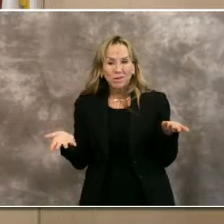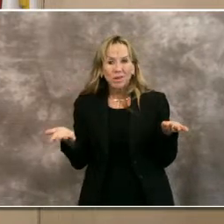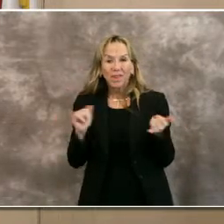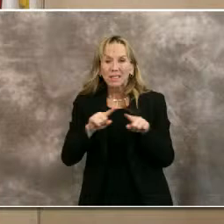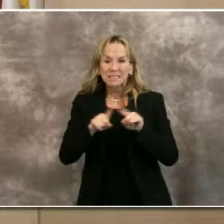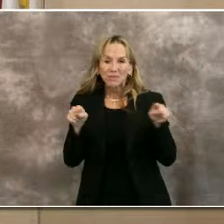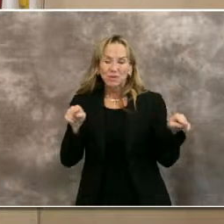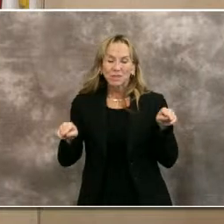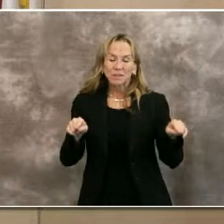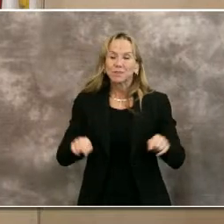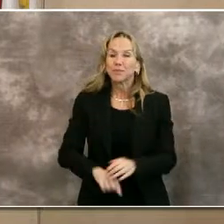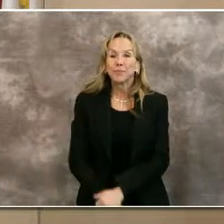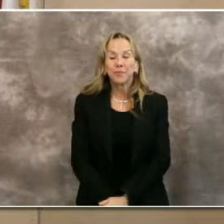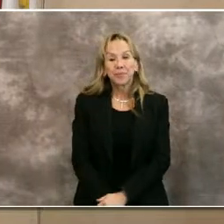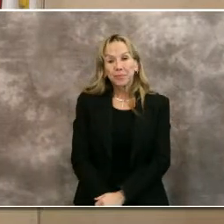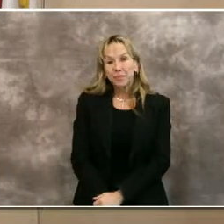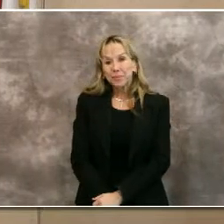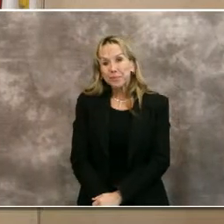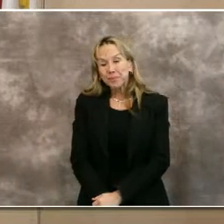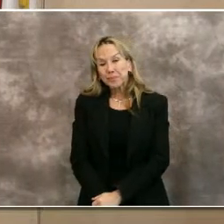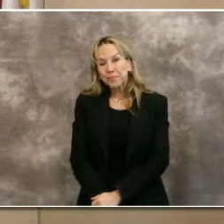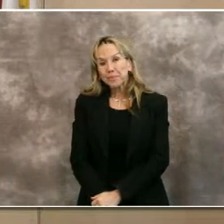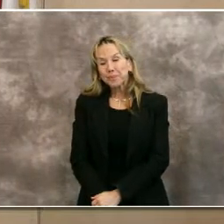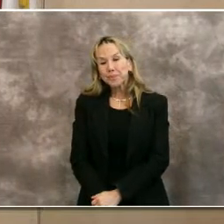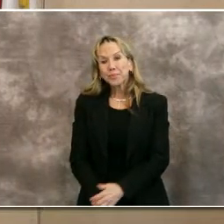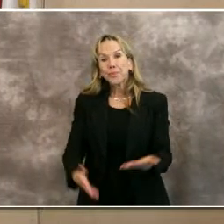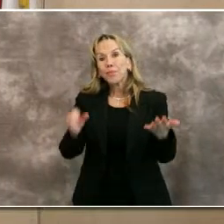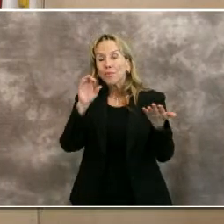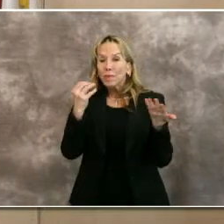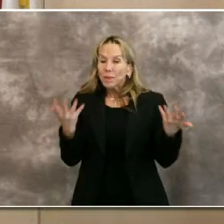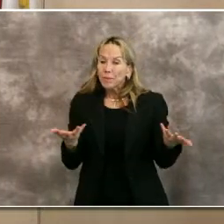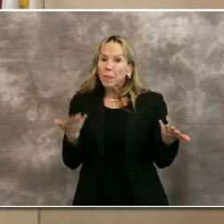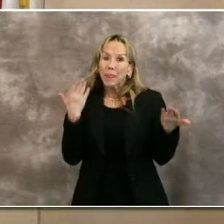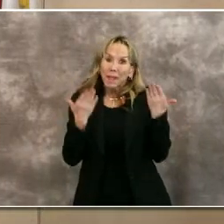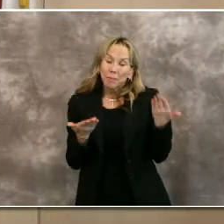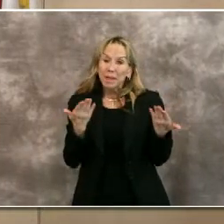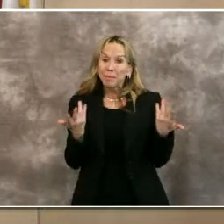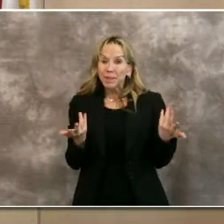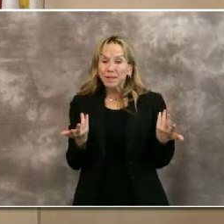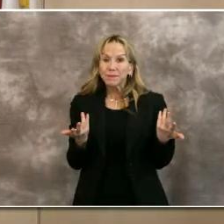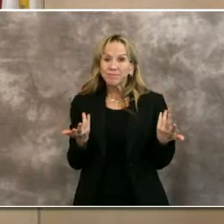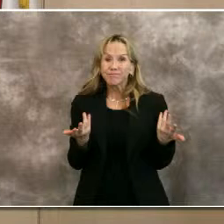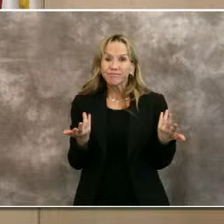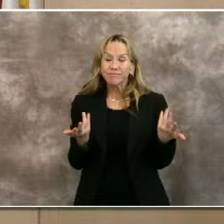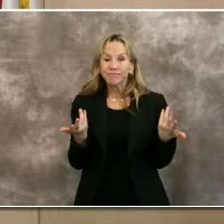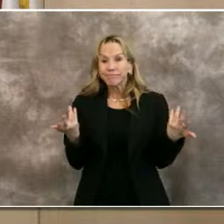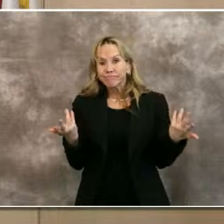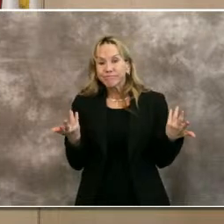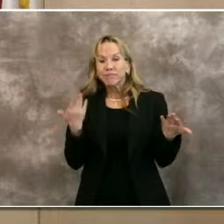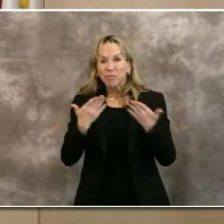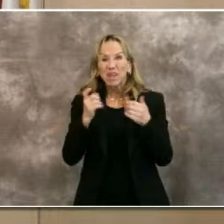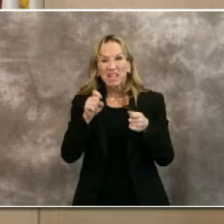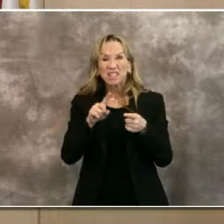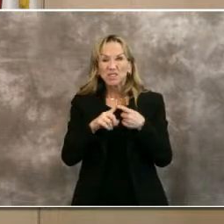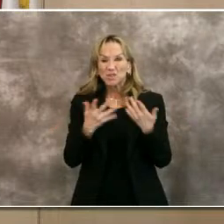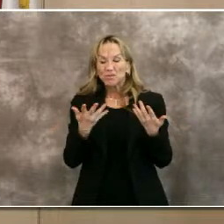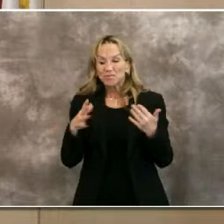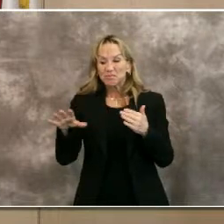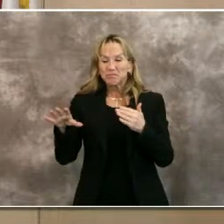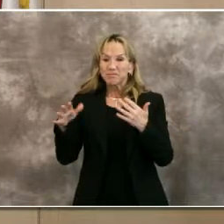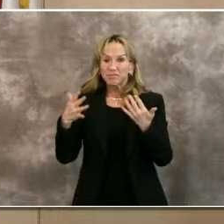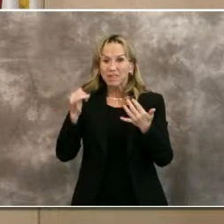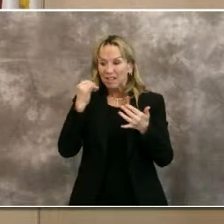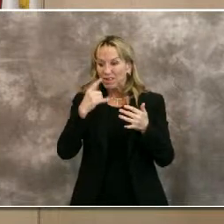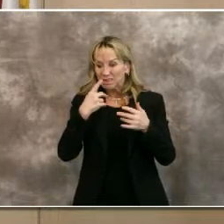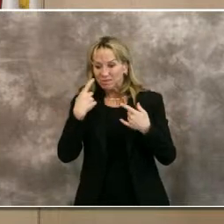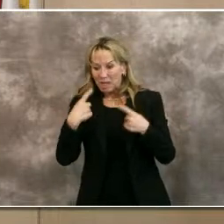COVID-19. So it may be necessary to implement or pull back on